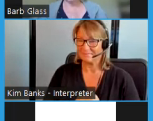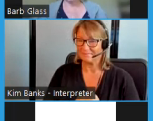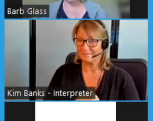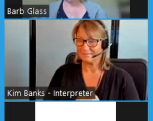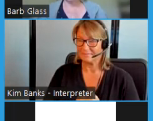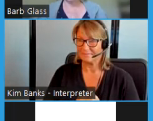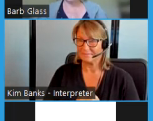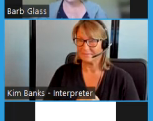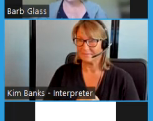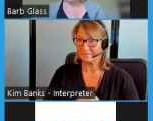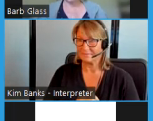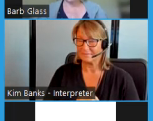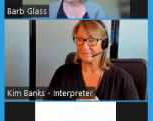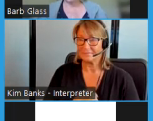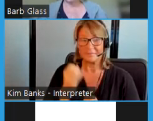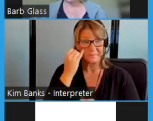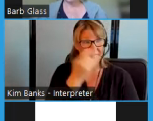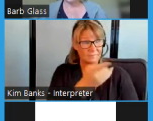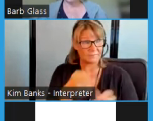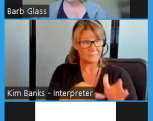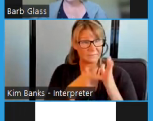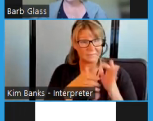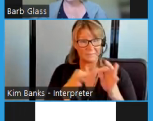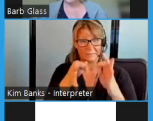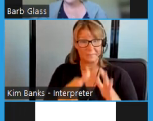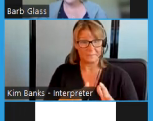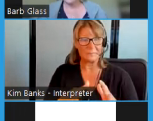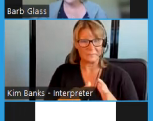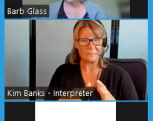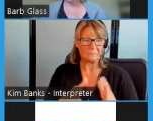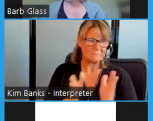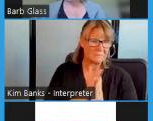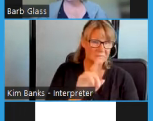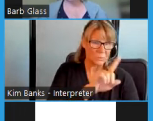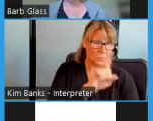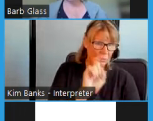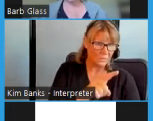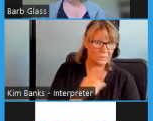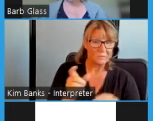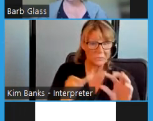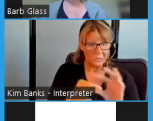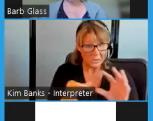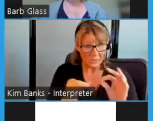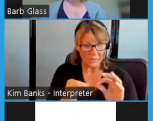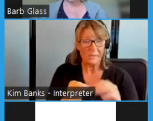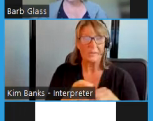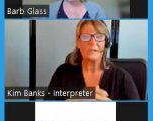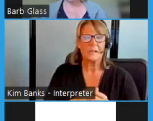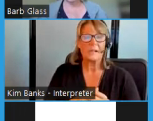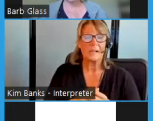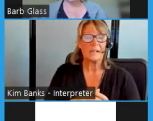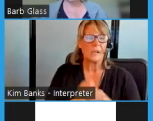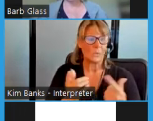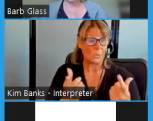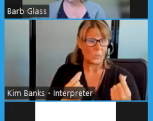If you do require ASL interpretation to ask a question, then feel free